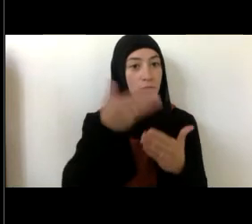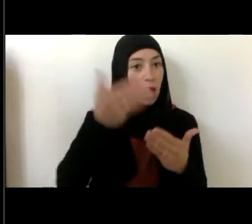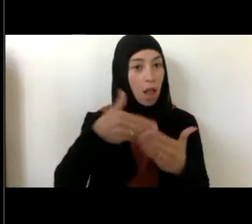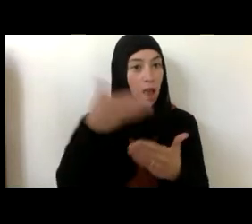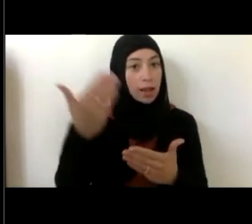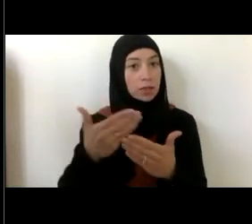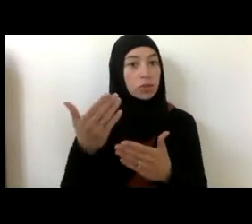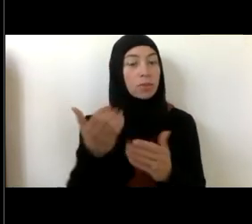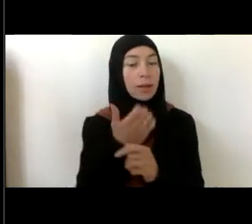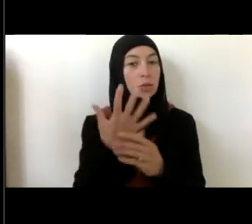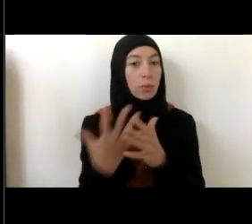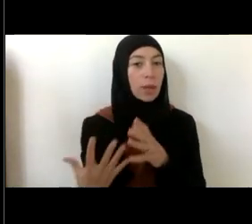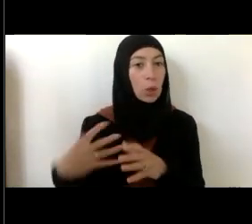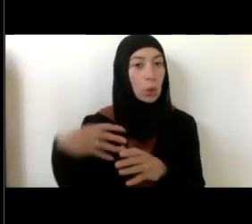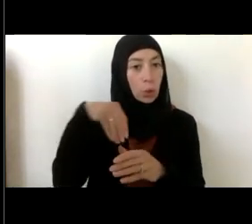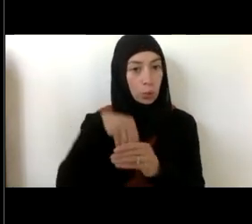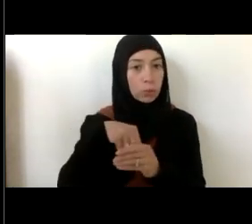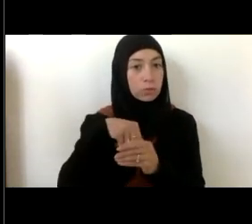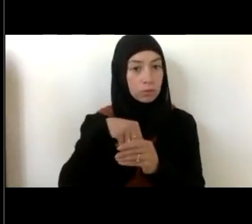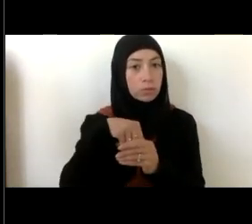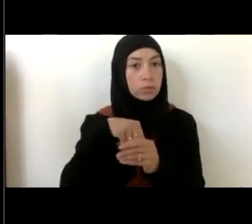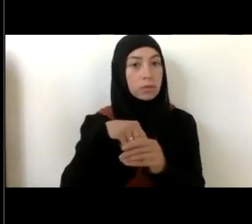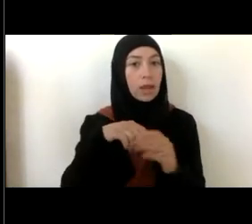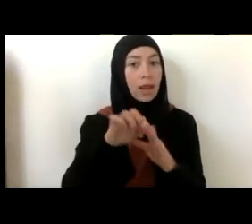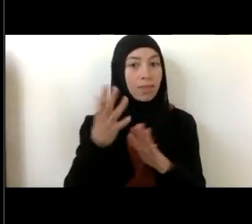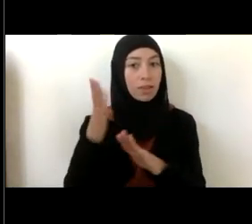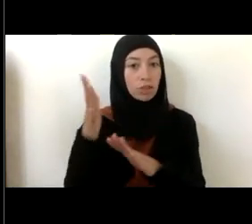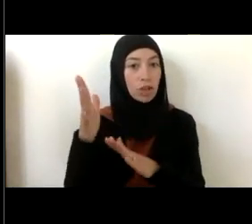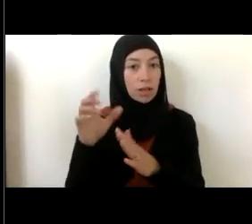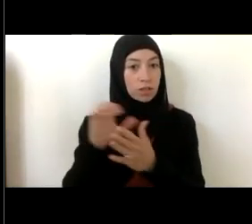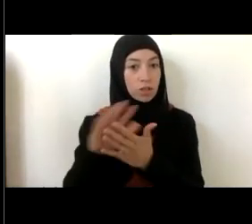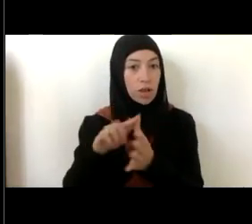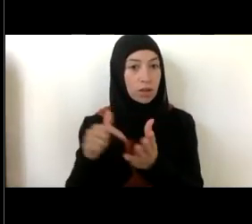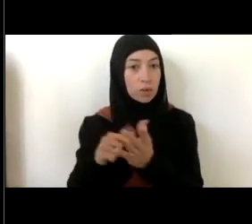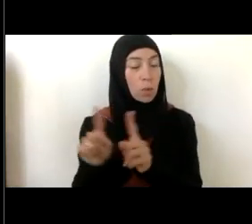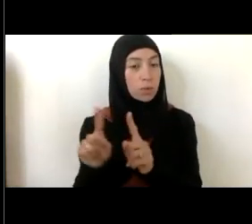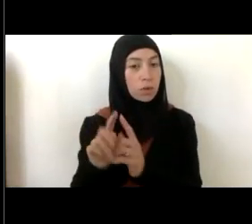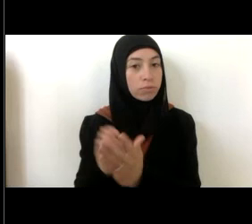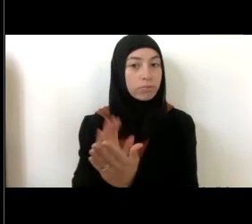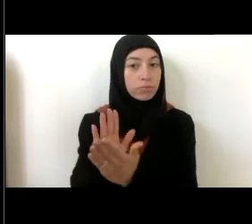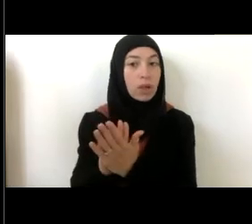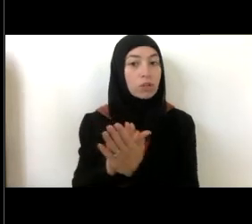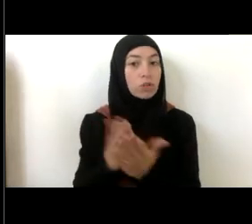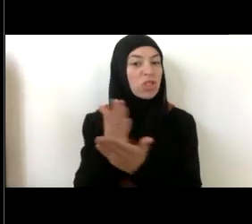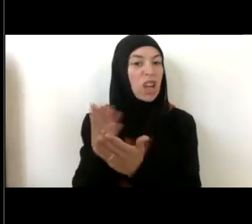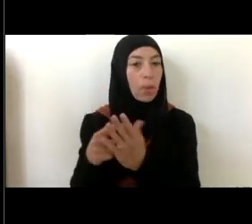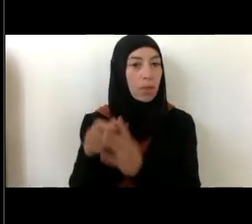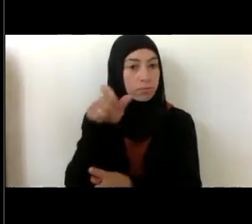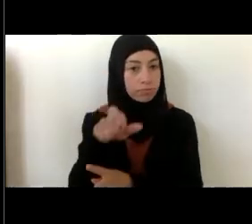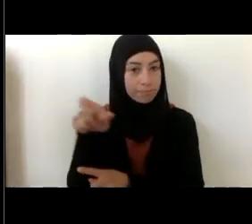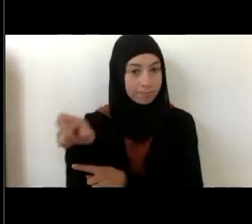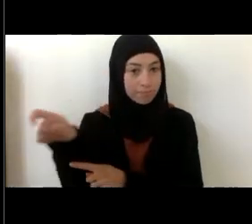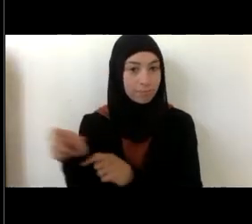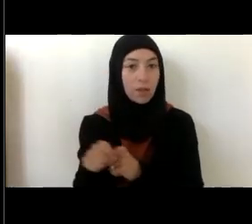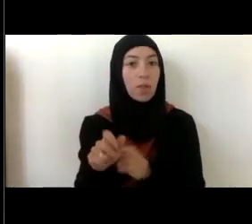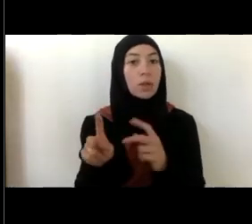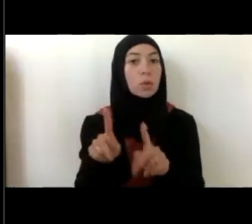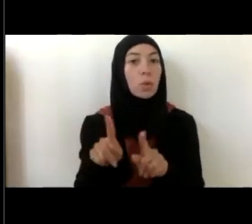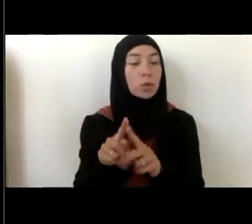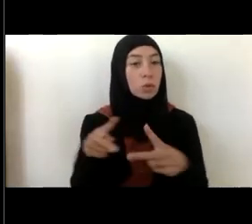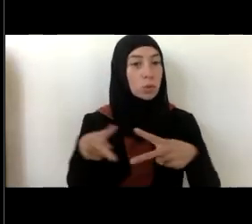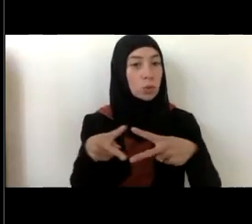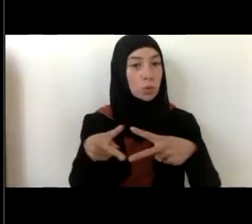to include that in the chat also and share with participants. There's also 2 questions